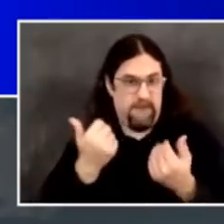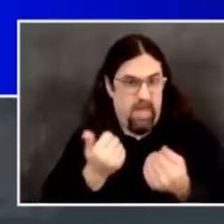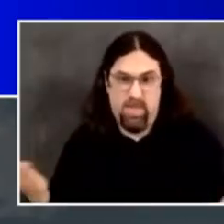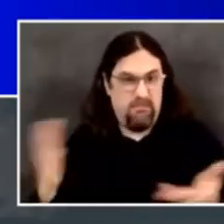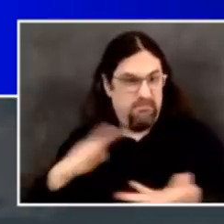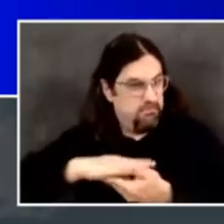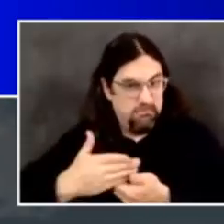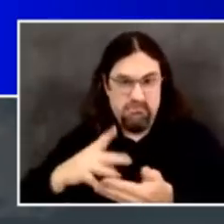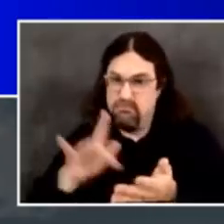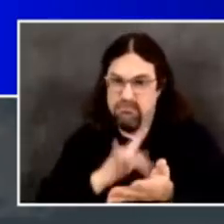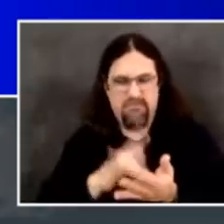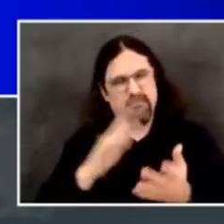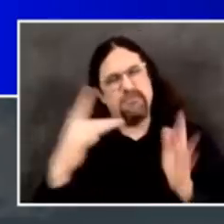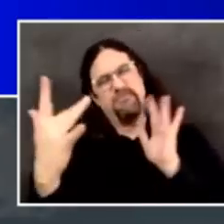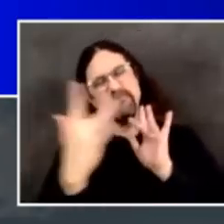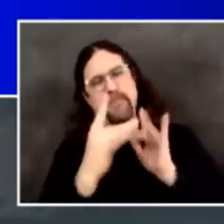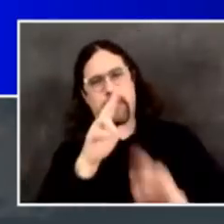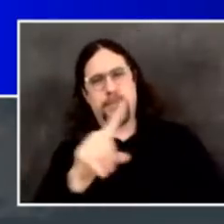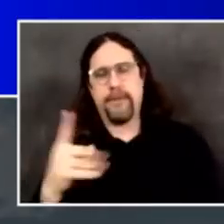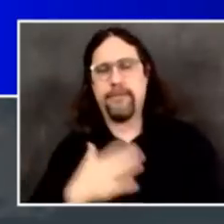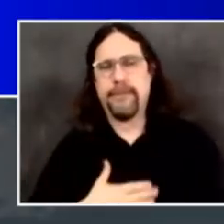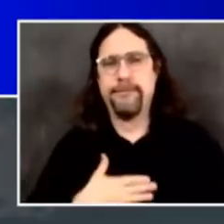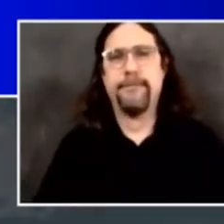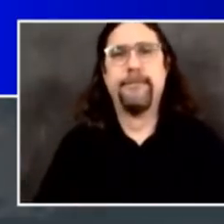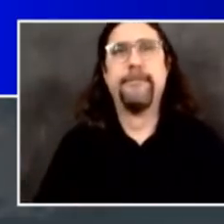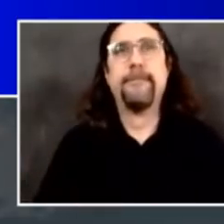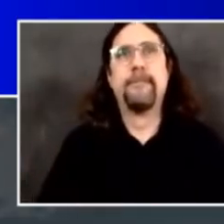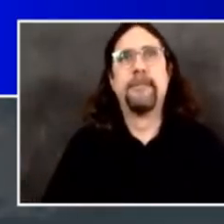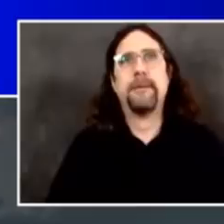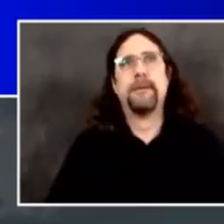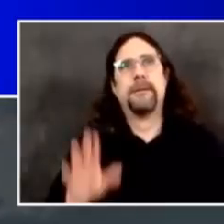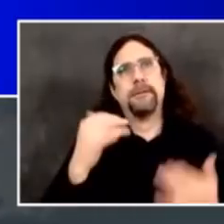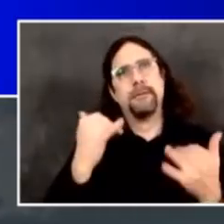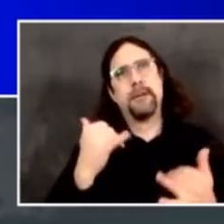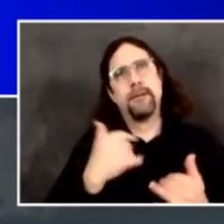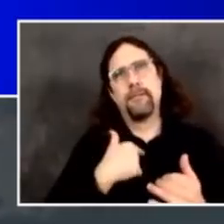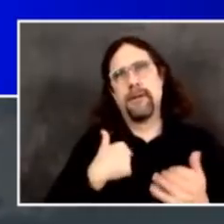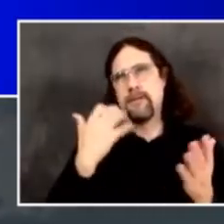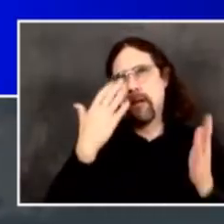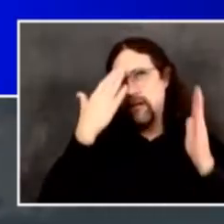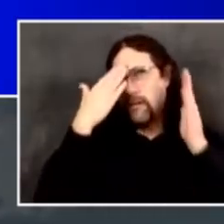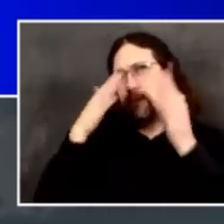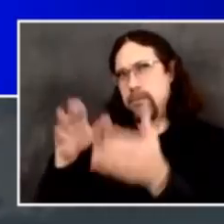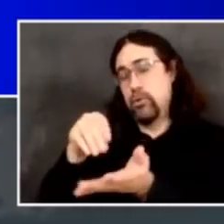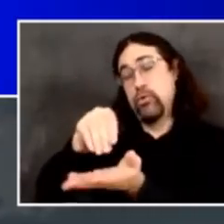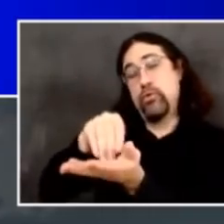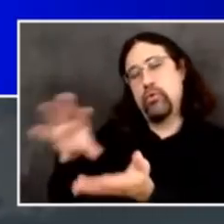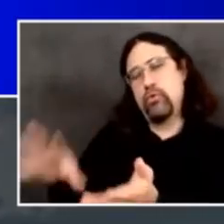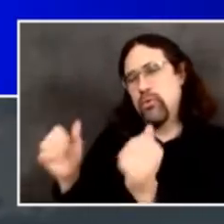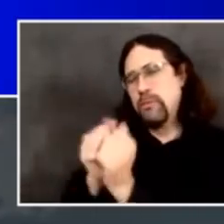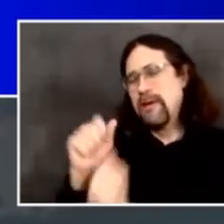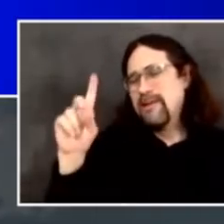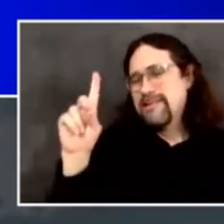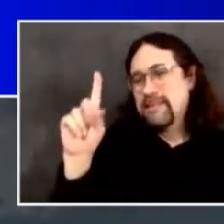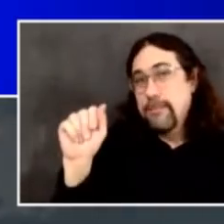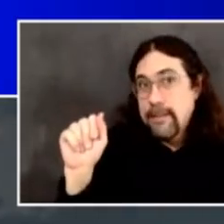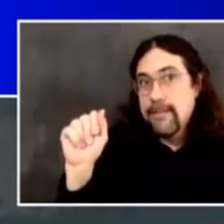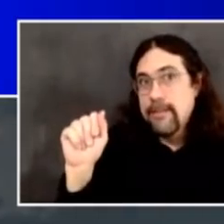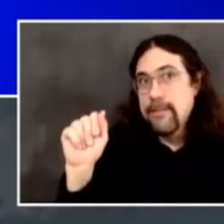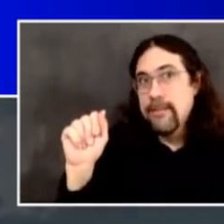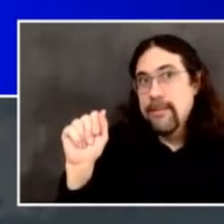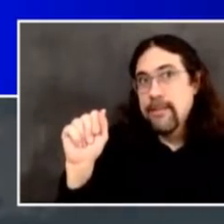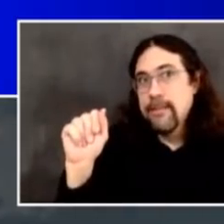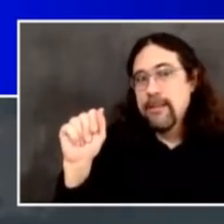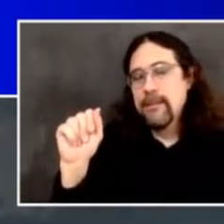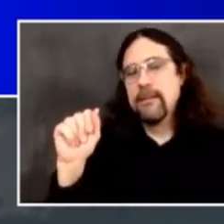We want to make sure, since we have some additional iPads available, we want to help them to learn to the maximum during this tough